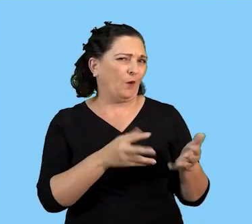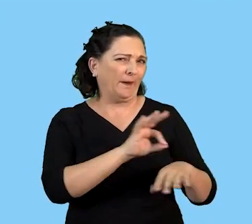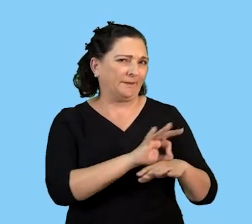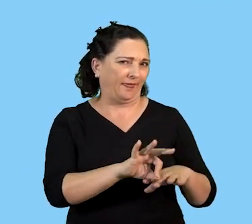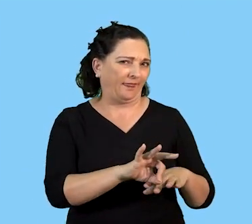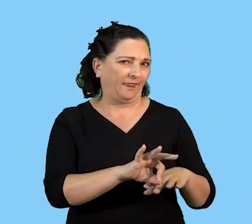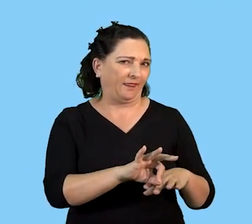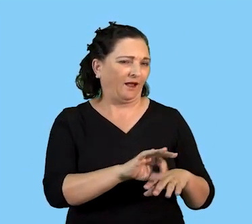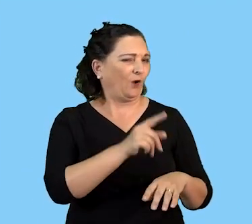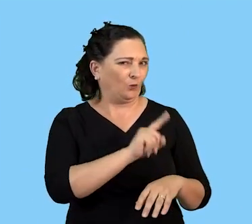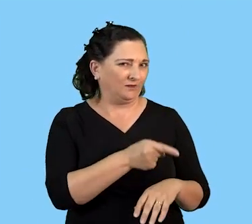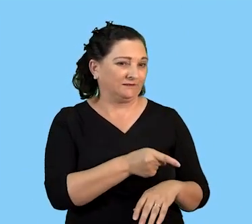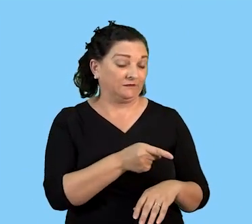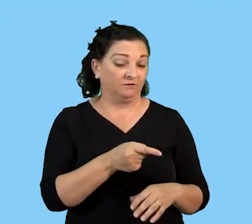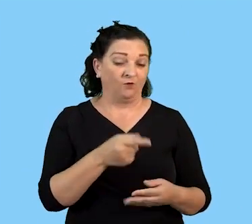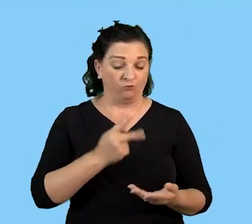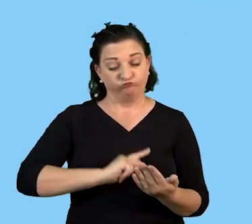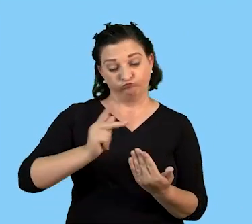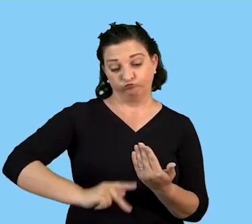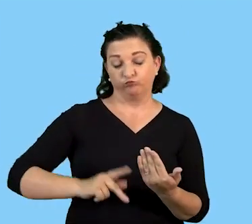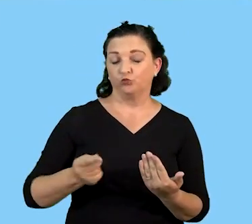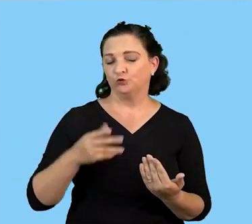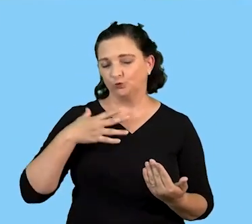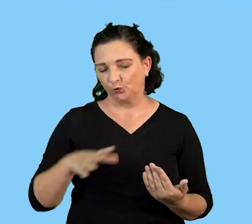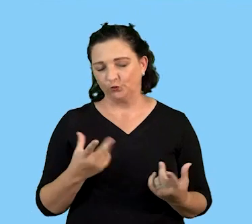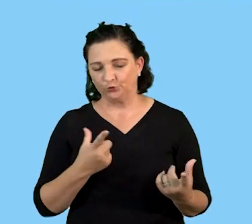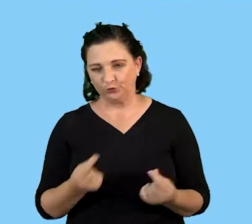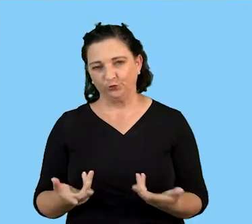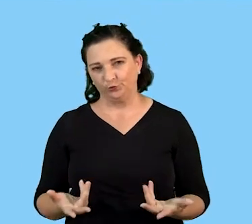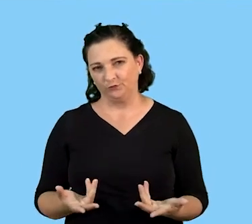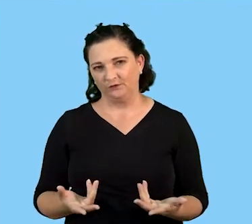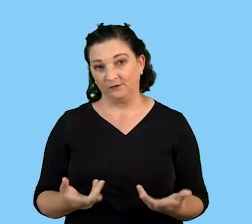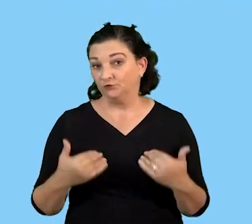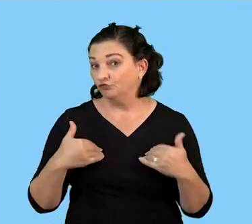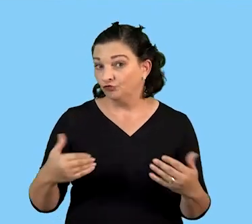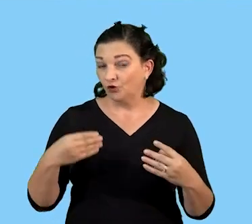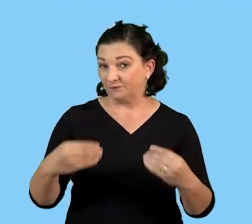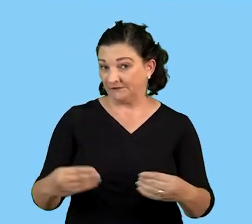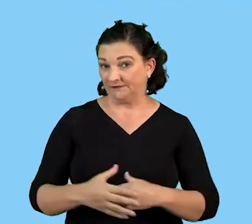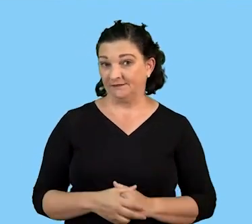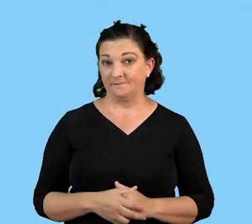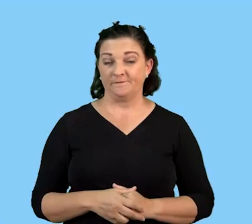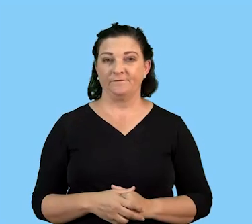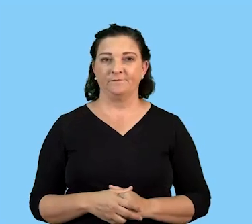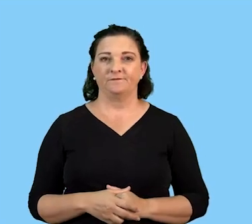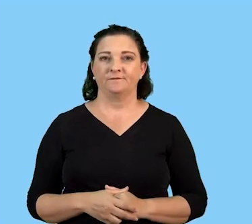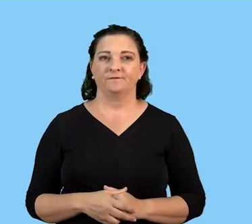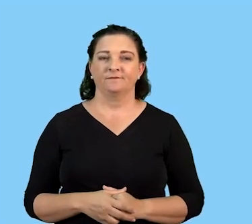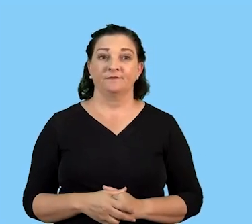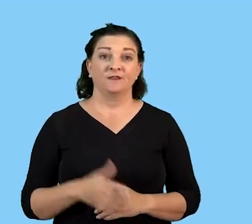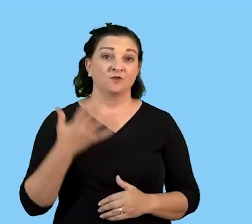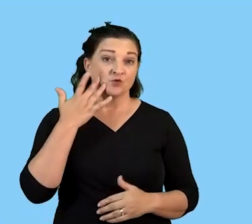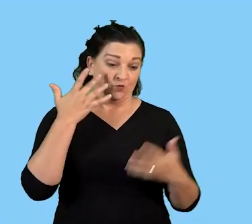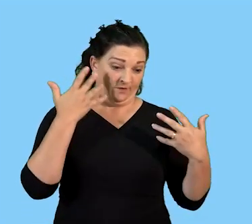purpose of this particular project that we want to undertake, of which is starting up a business? We also have to, after defining